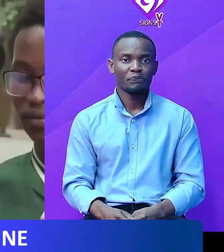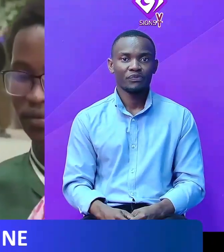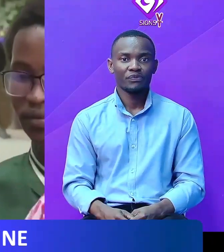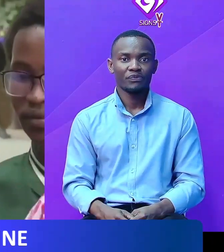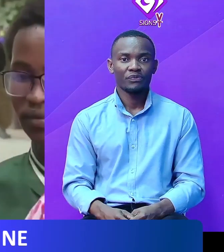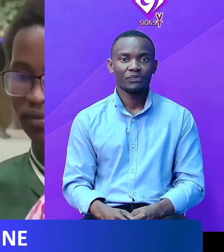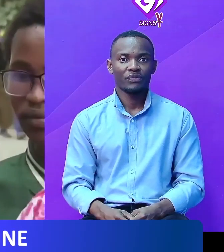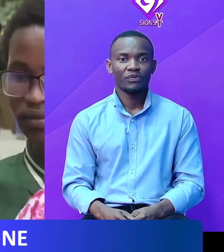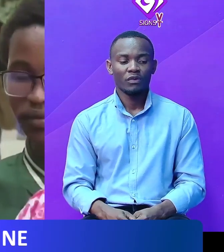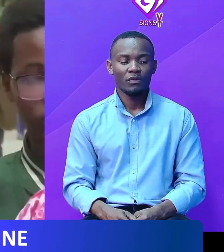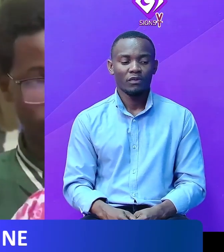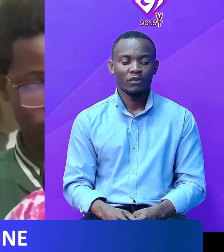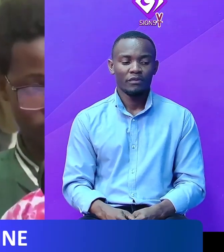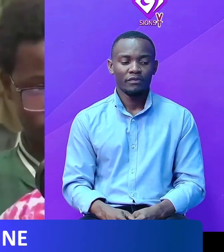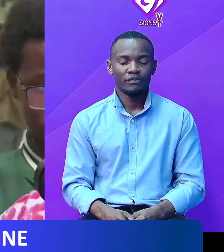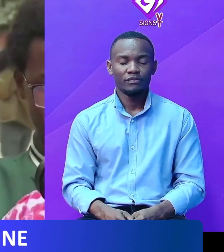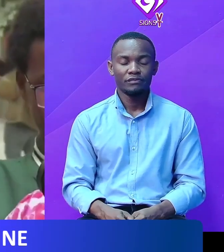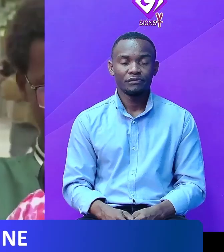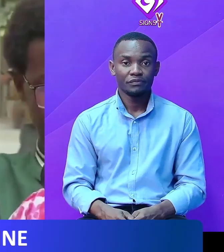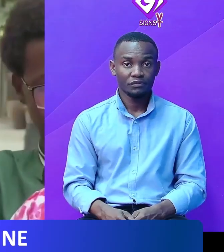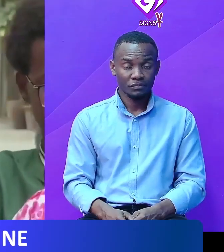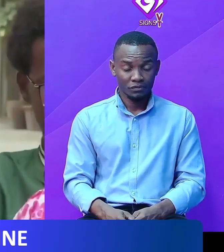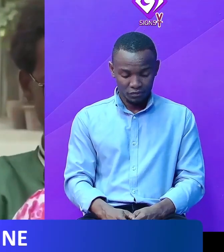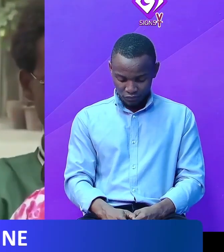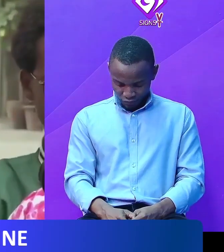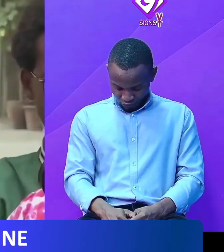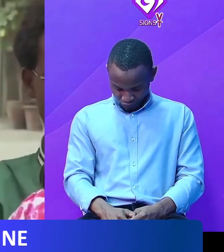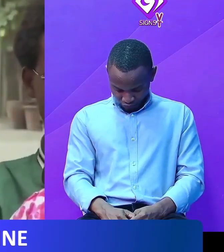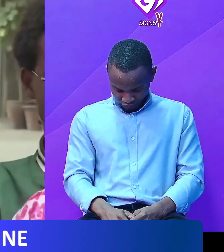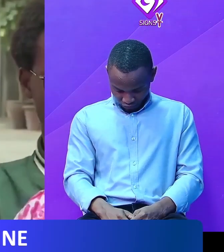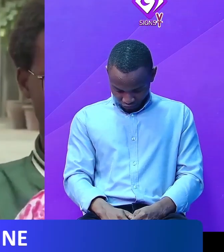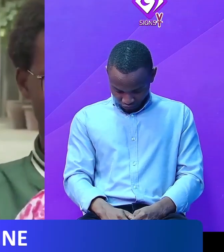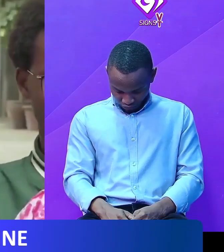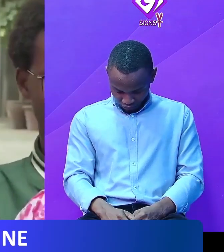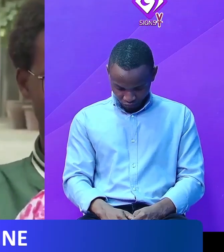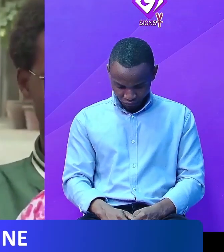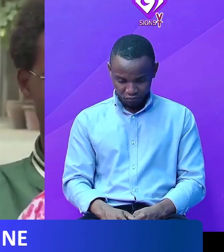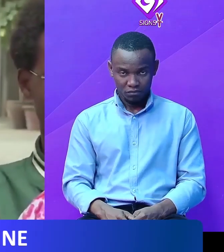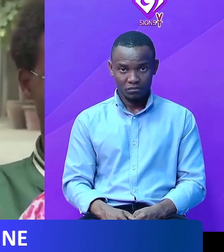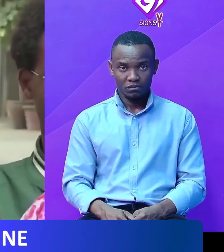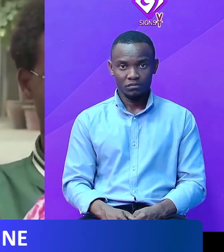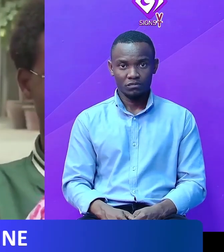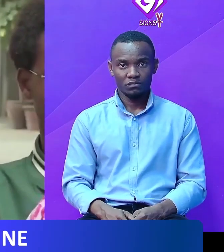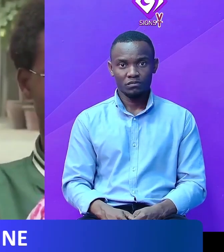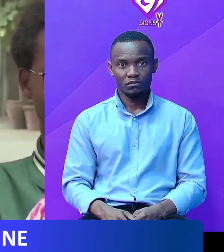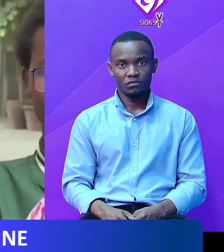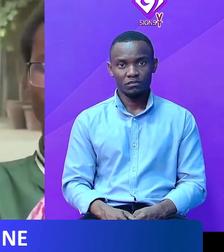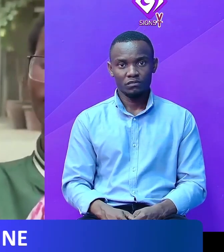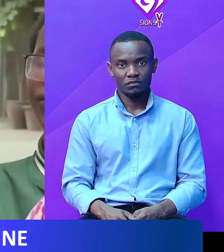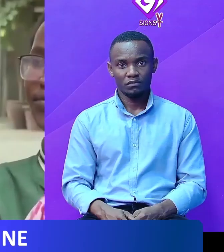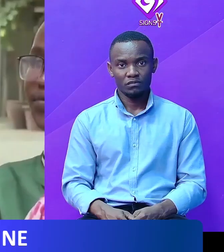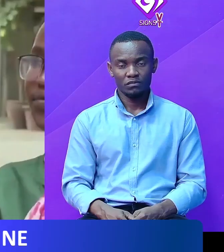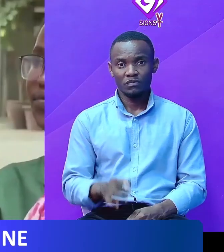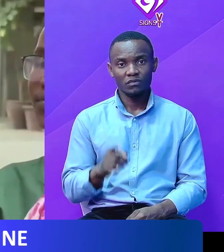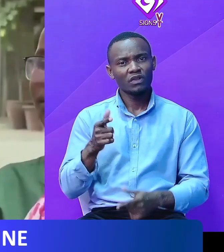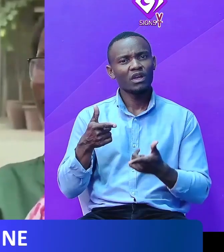How is one William Ruto, the head of the Jumuiya, yet he allows his citizens to be mistreated by other